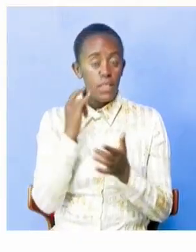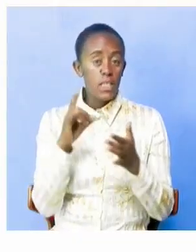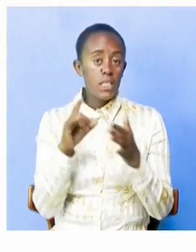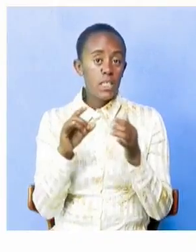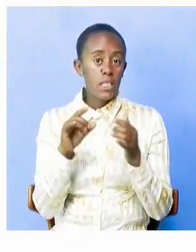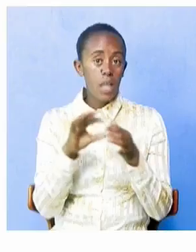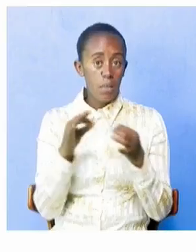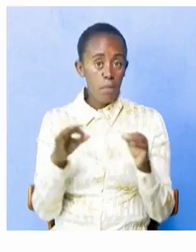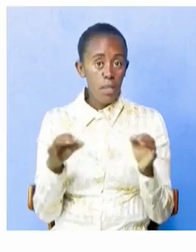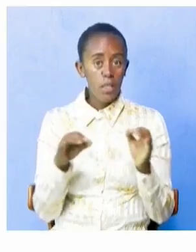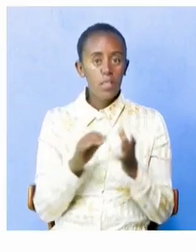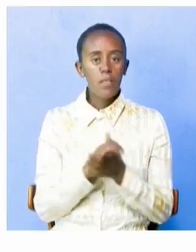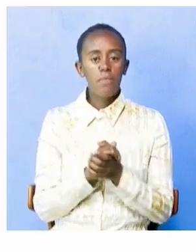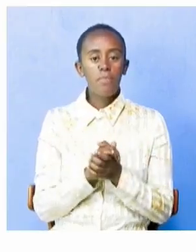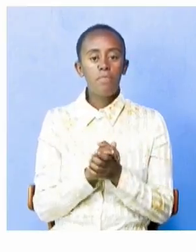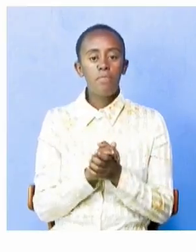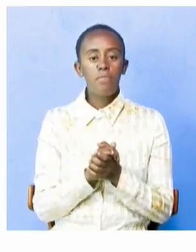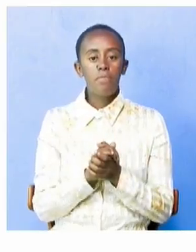is